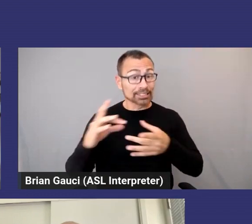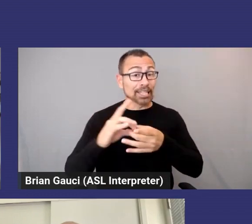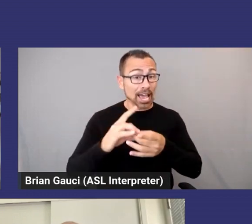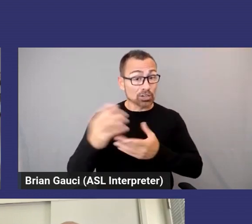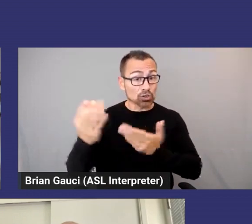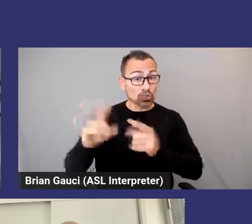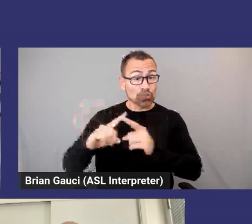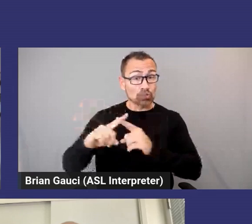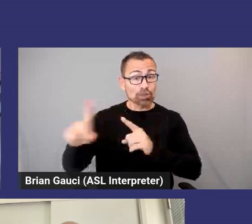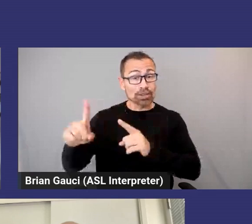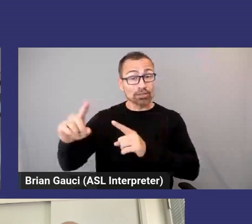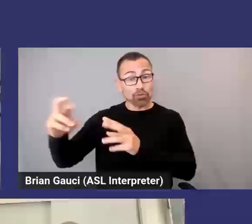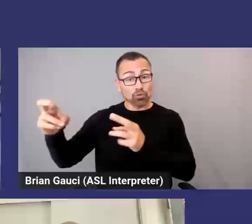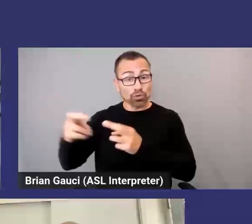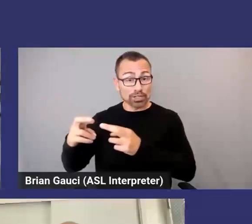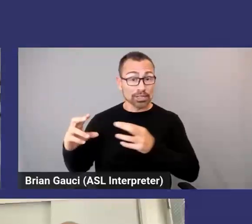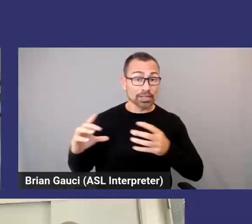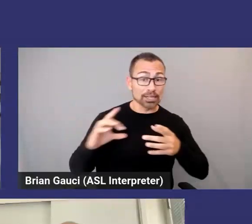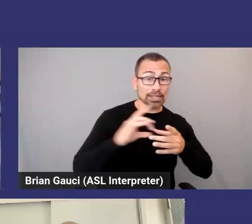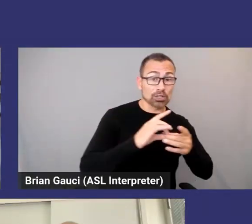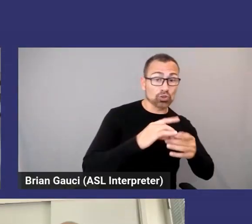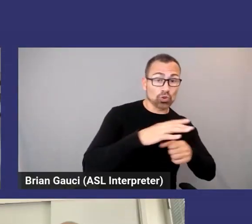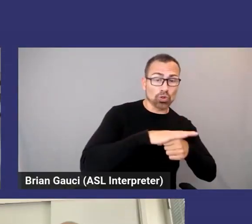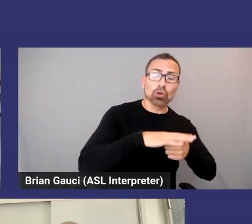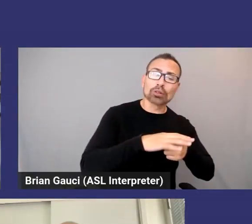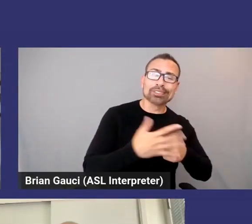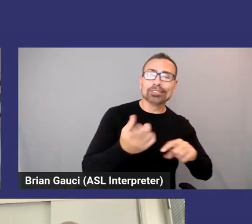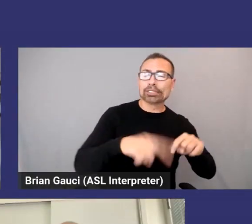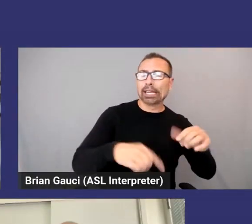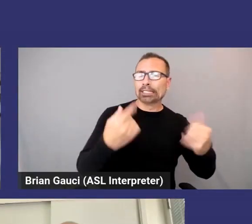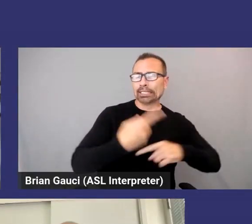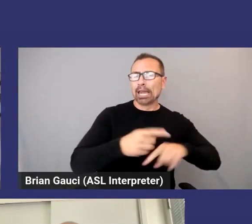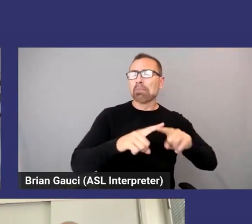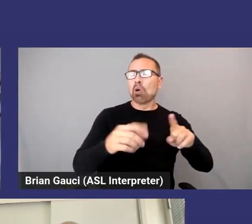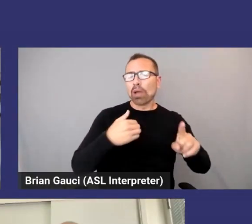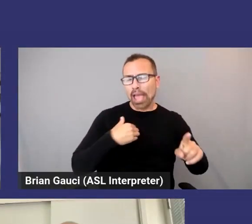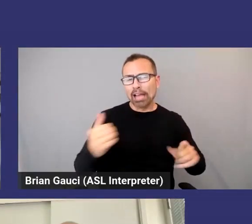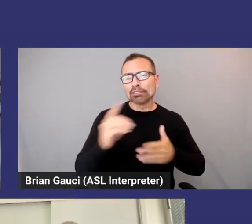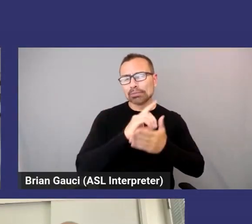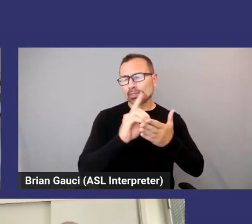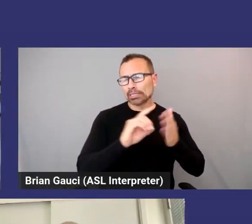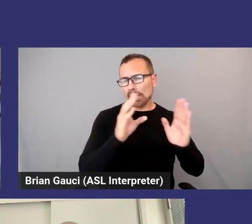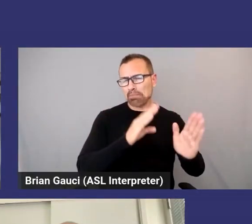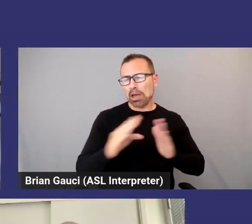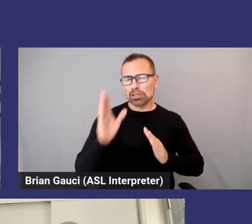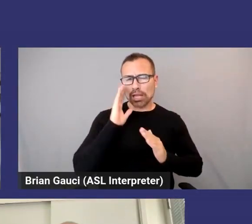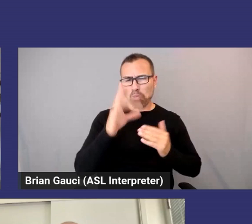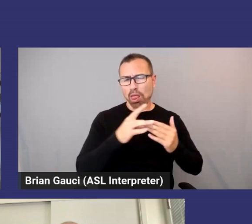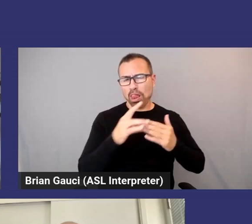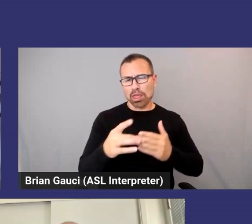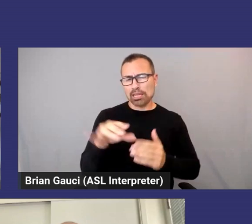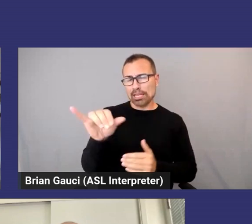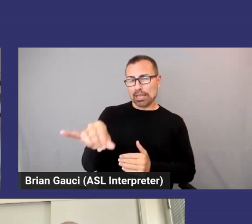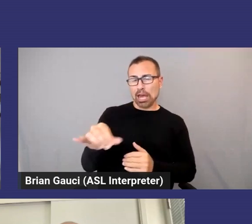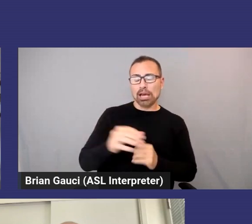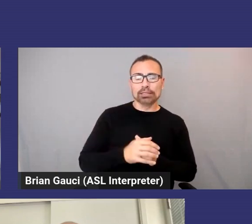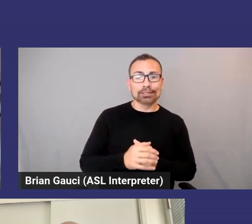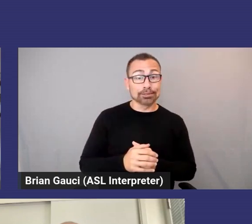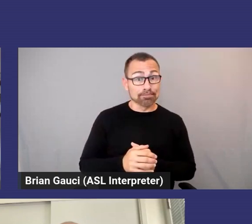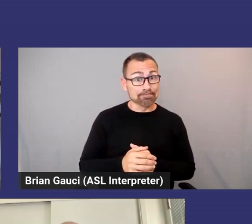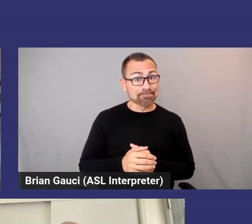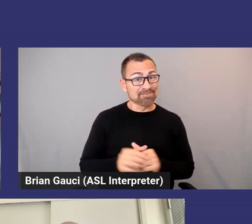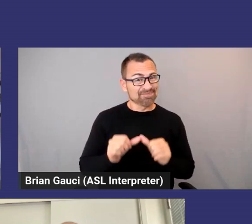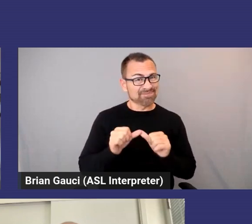You can't do that today, but there is some design patterns that still get you what you want. And so stay tuned. We'll